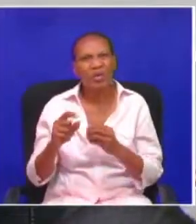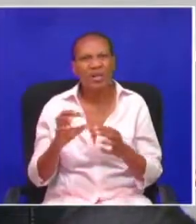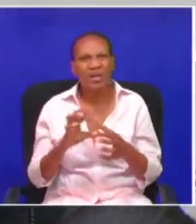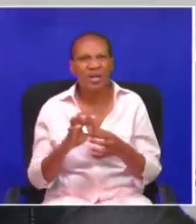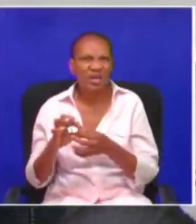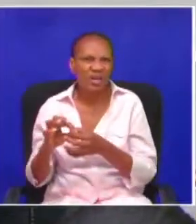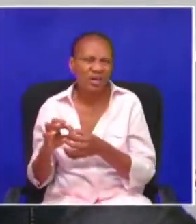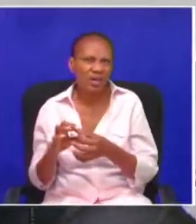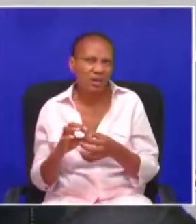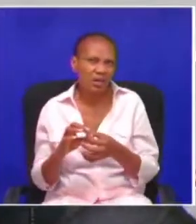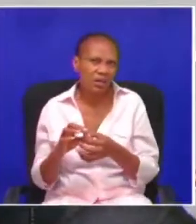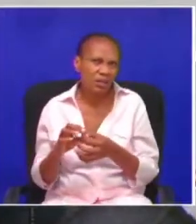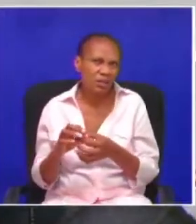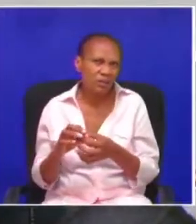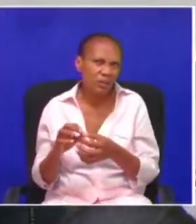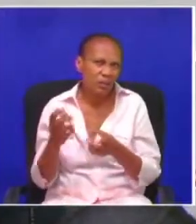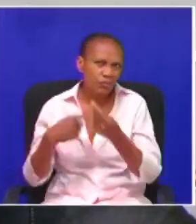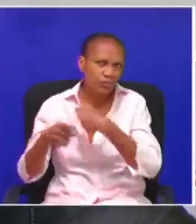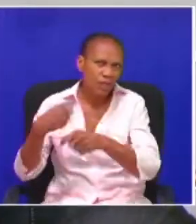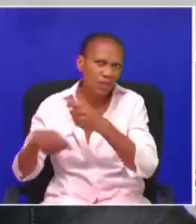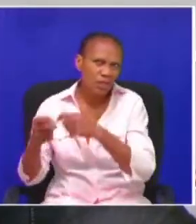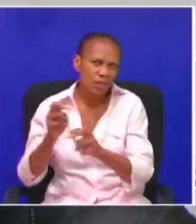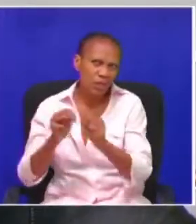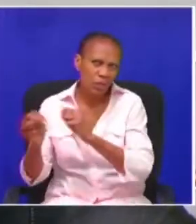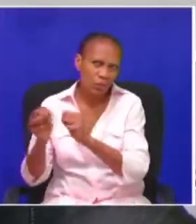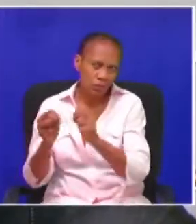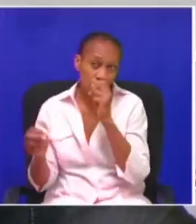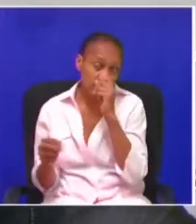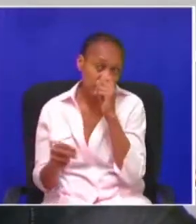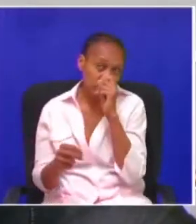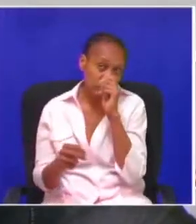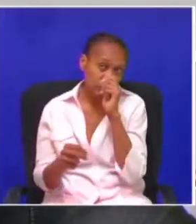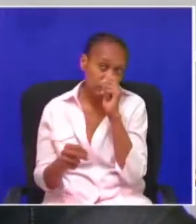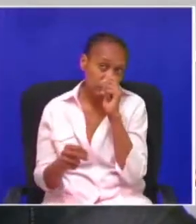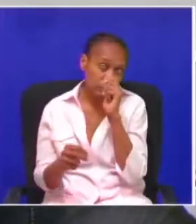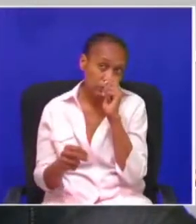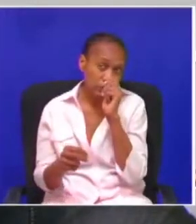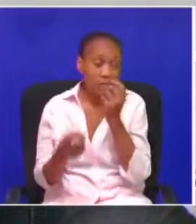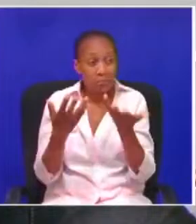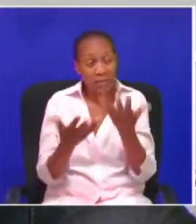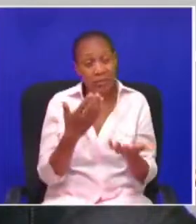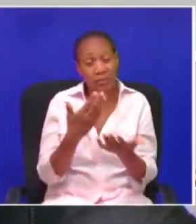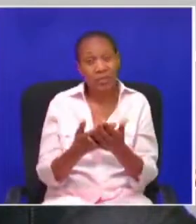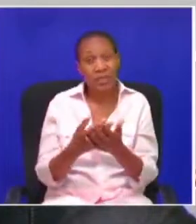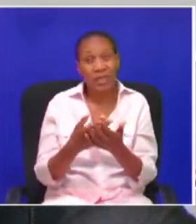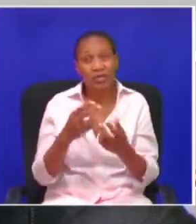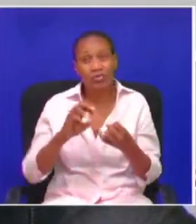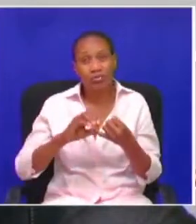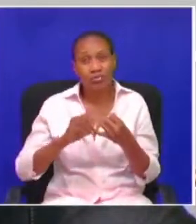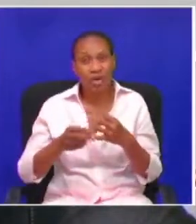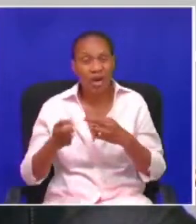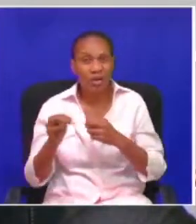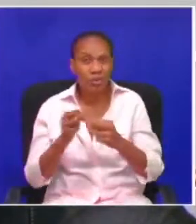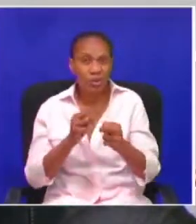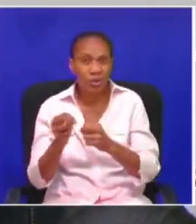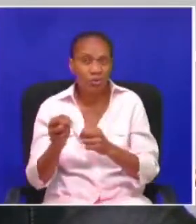get a trade deal, and if a mandate was also given to the negotiators with regard to the export